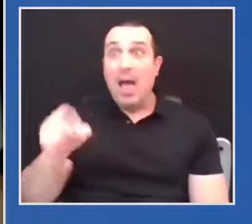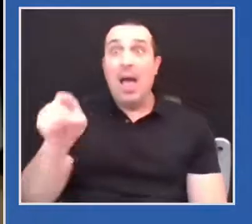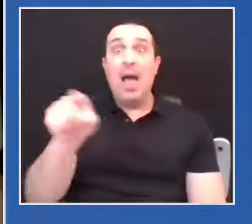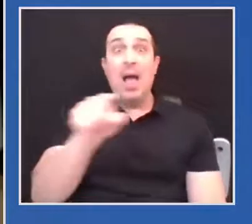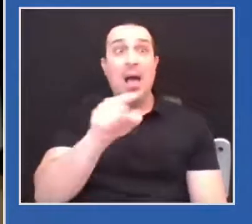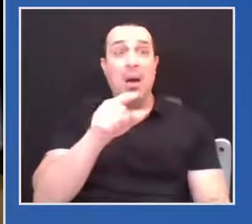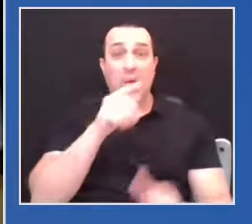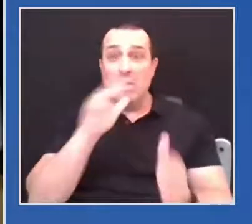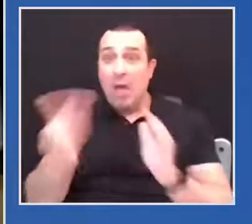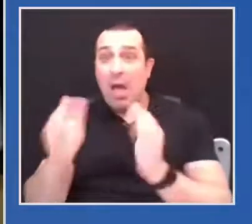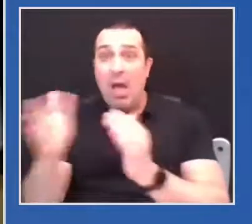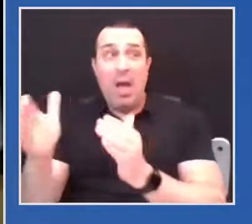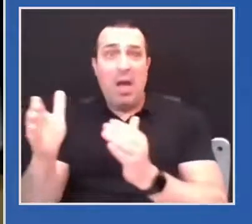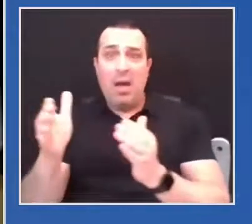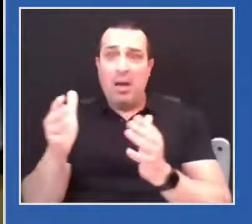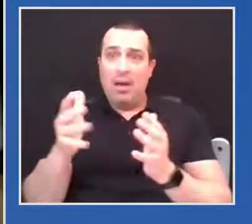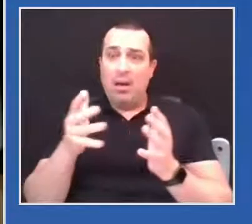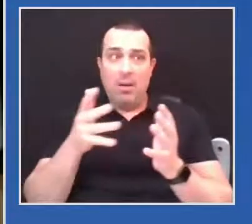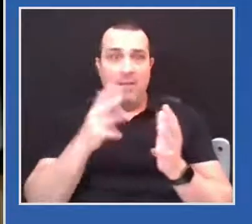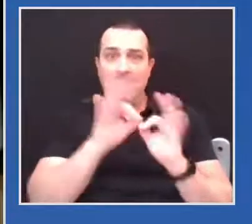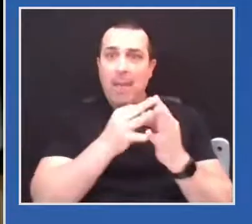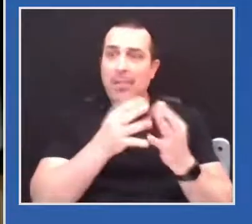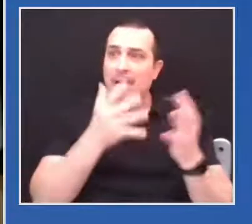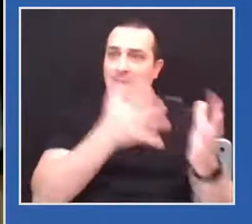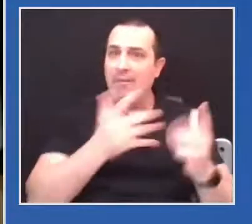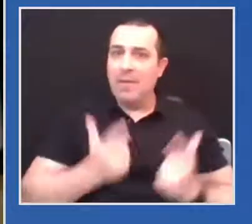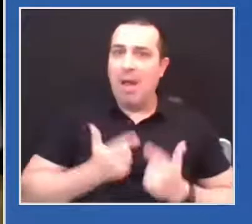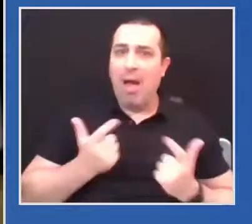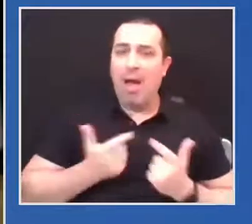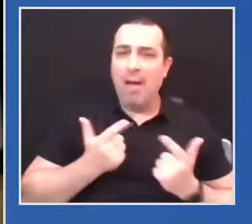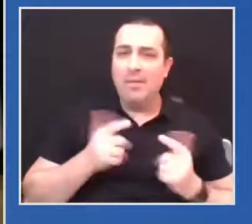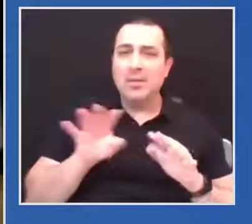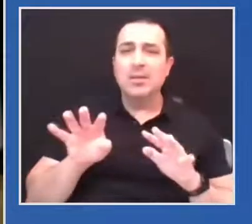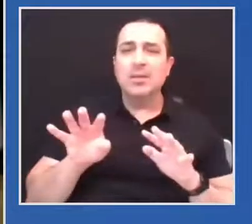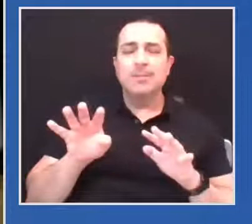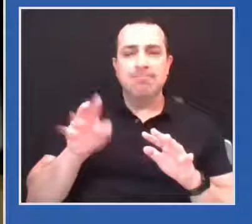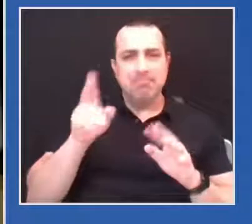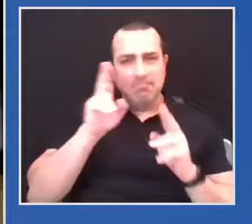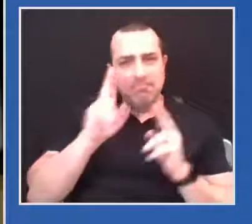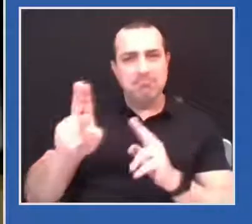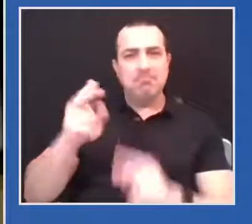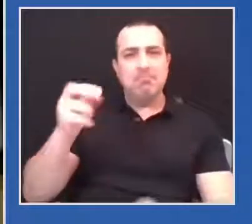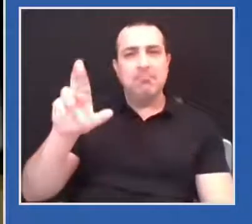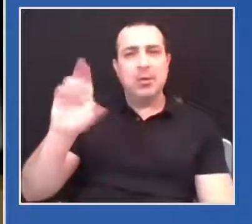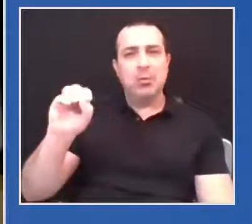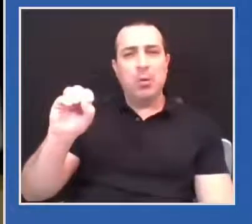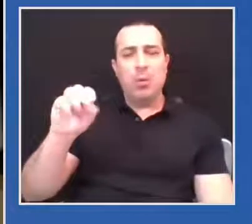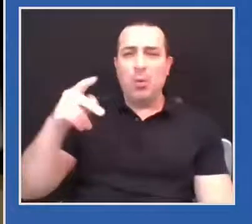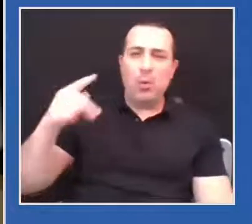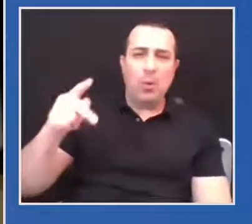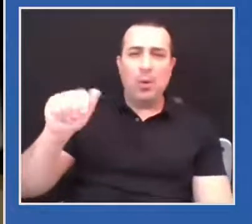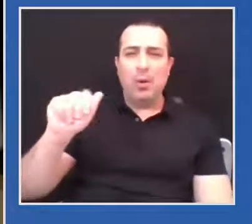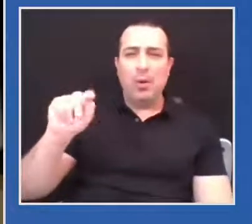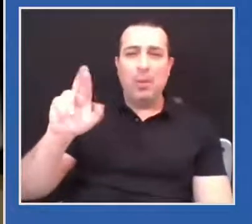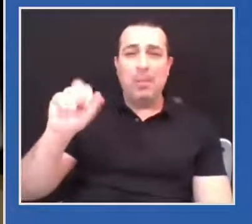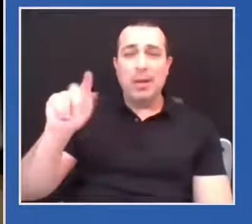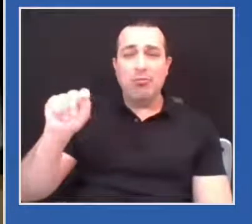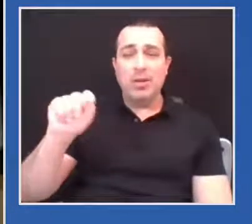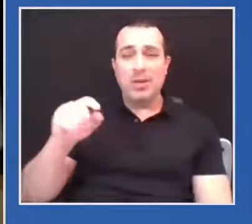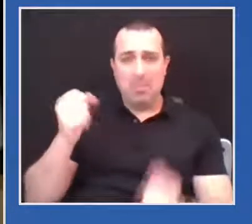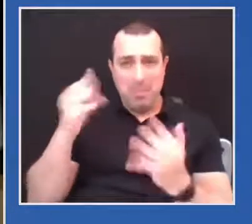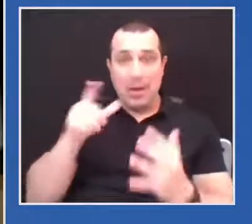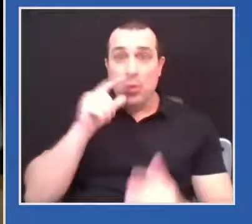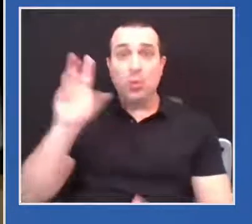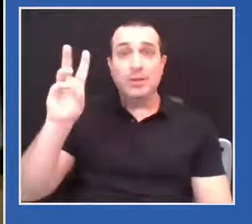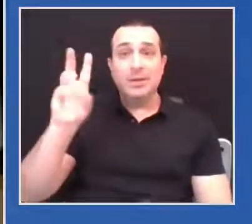were patriots. I imagine that's one of the reasons why 6 4-star generals and a whole lot of others have endorsed me who used to work for